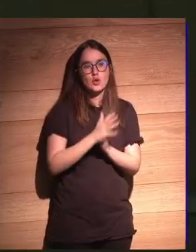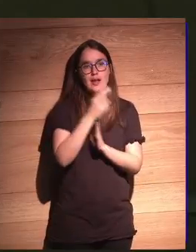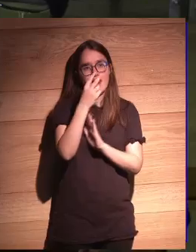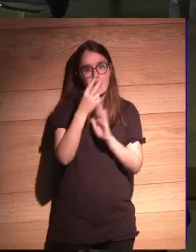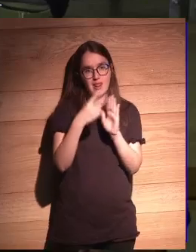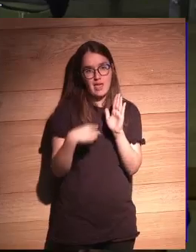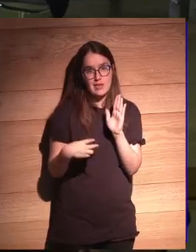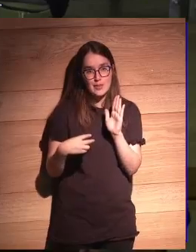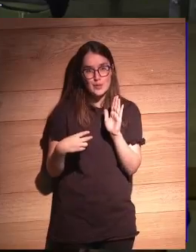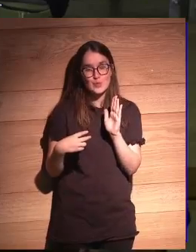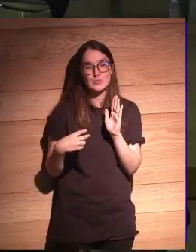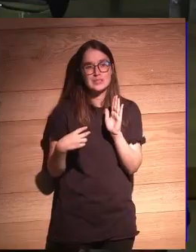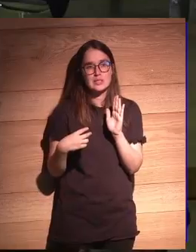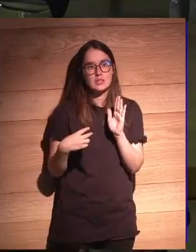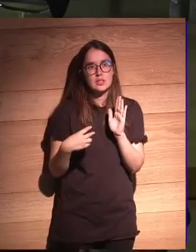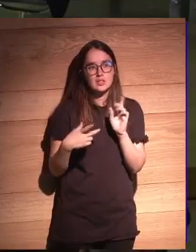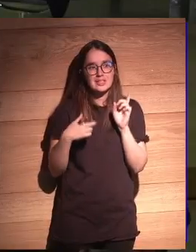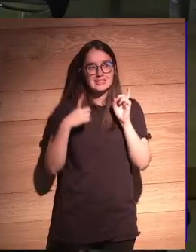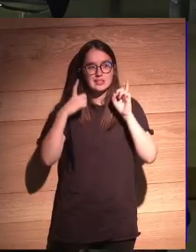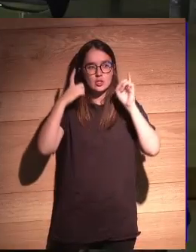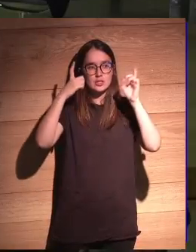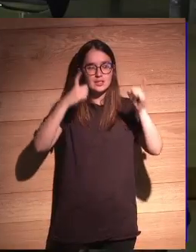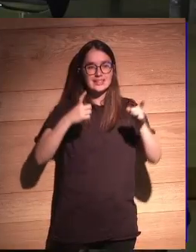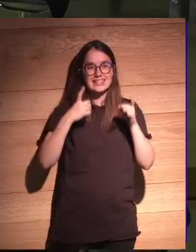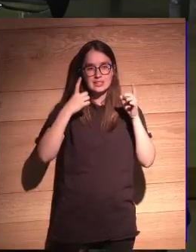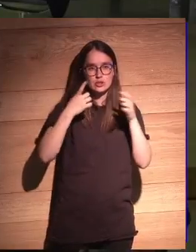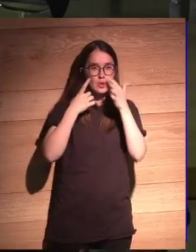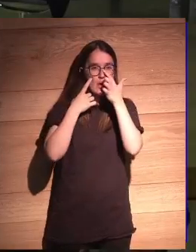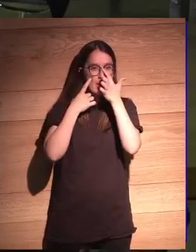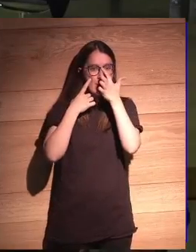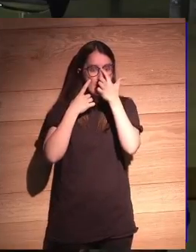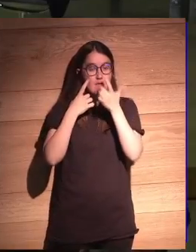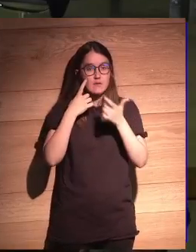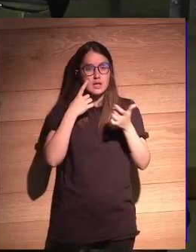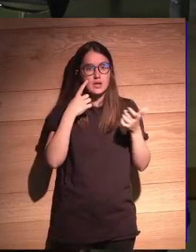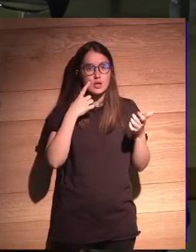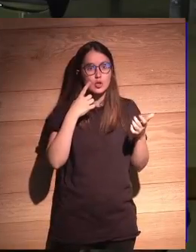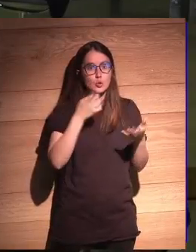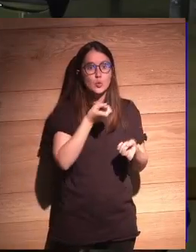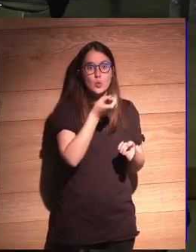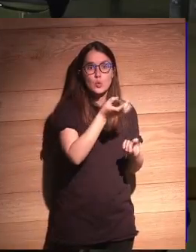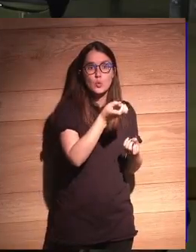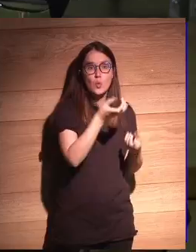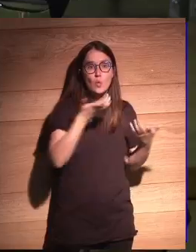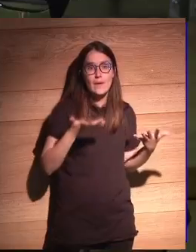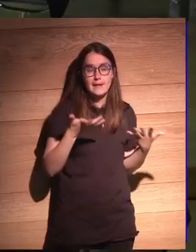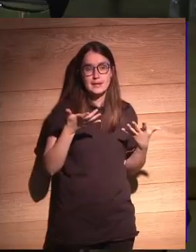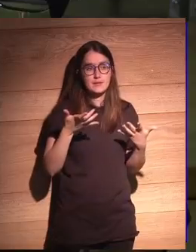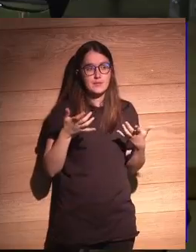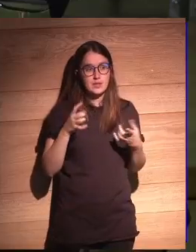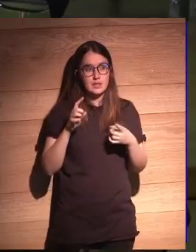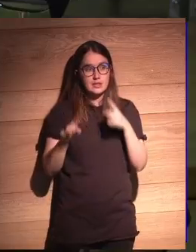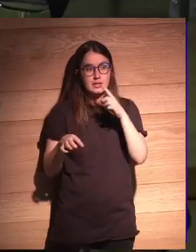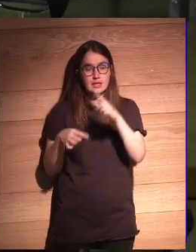When I read the book, what I tried to see is what is the way